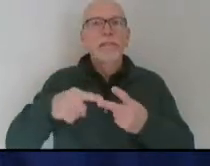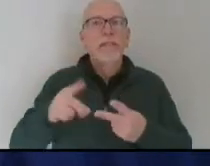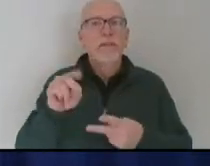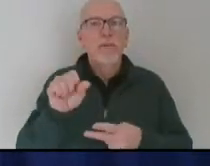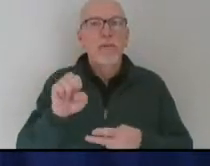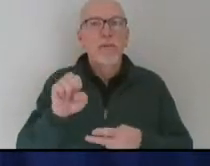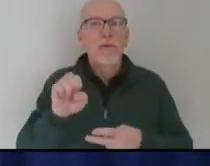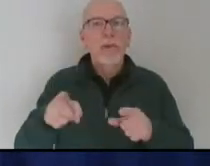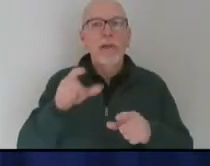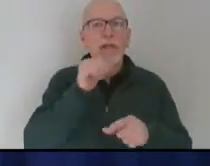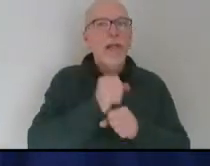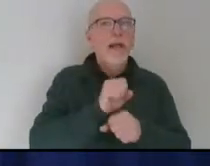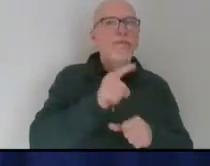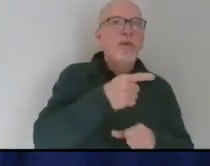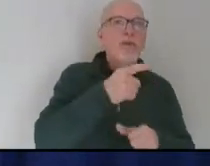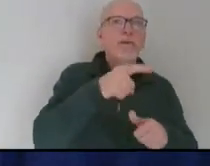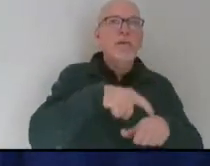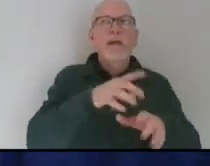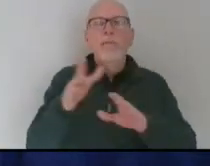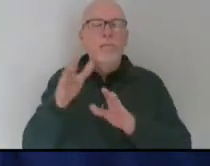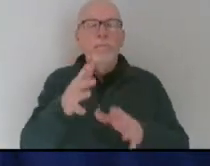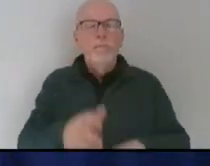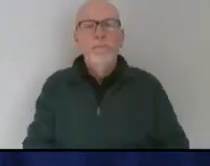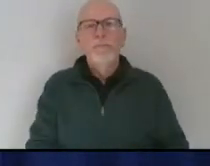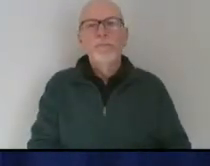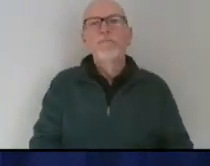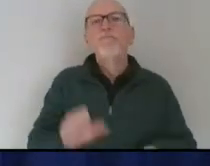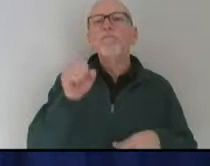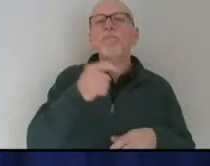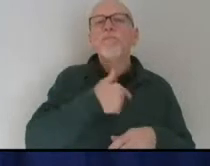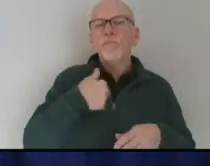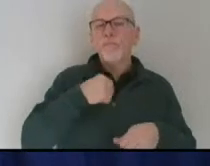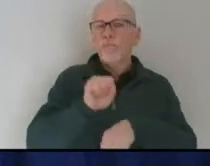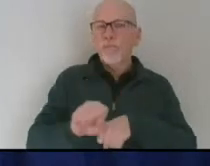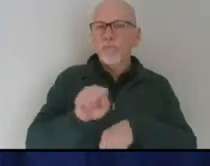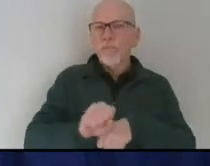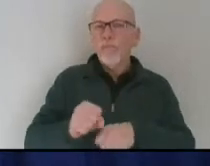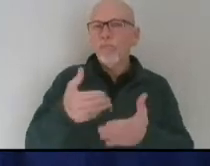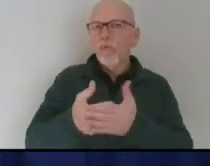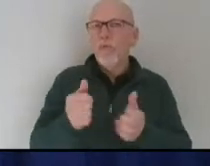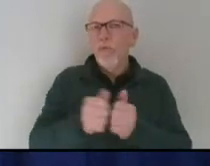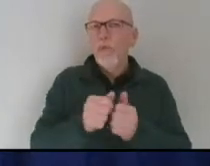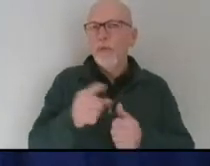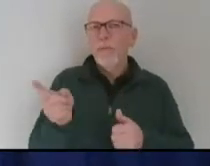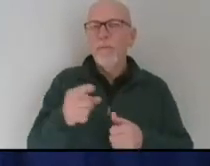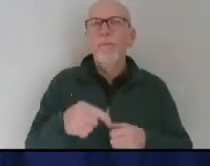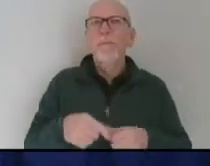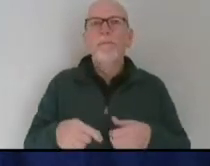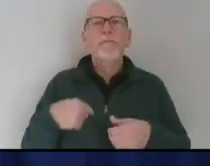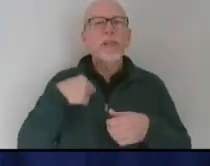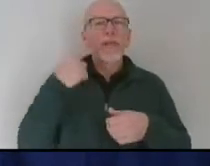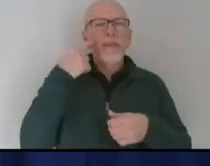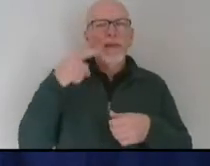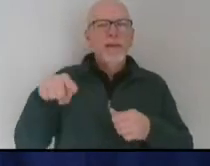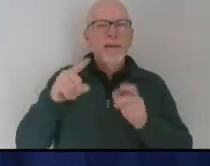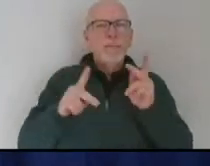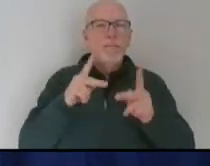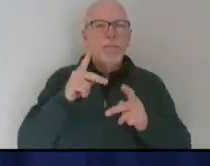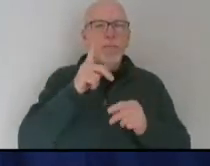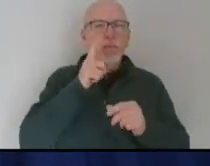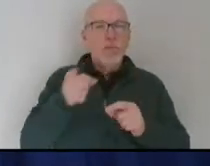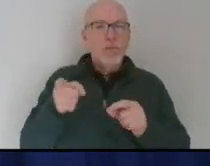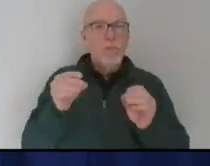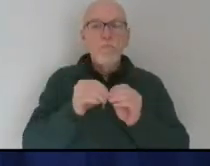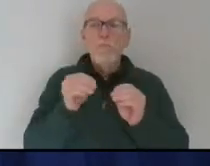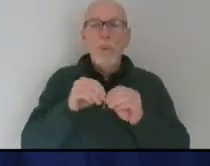didn't get their first dose the first time through. So we are working very, very closely with them. I think those individuals that are more mobile,